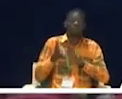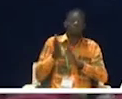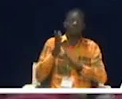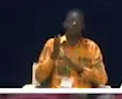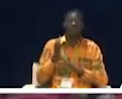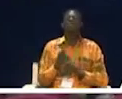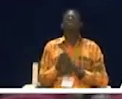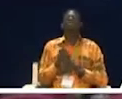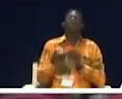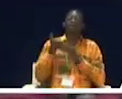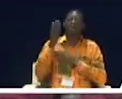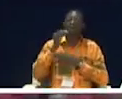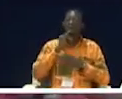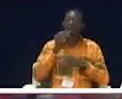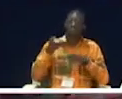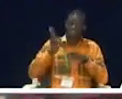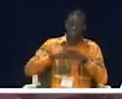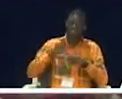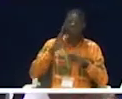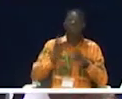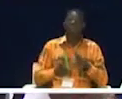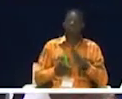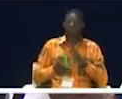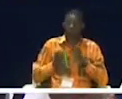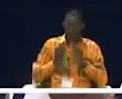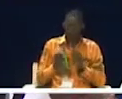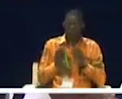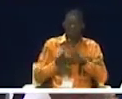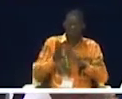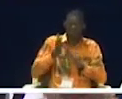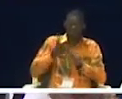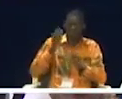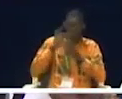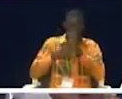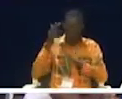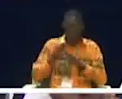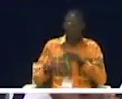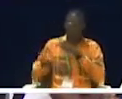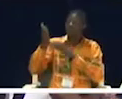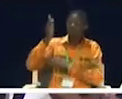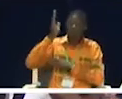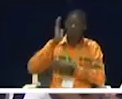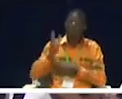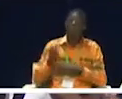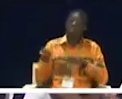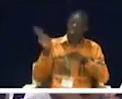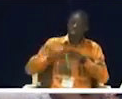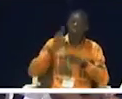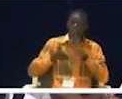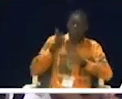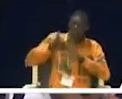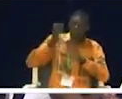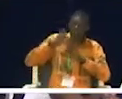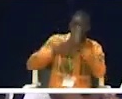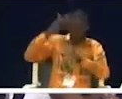somebody here? God is increasing your speed. I said, God is increasing your speed.